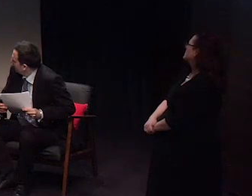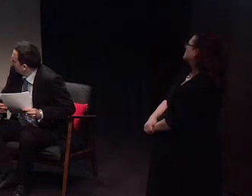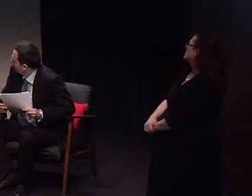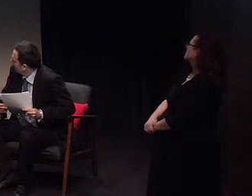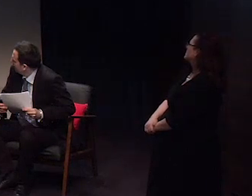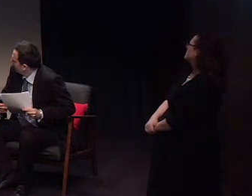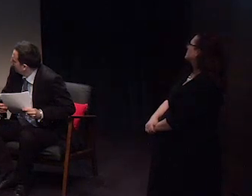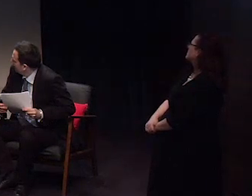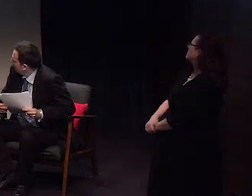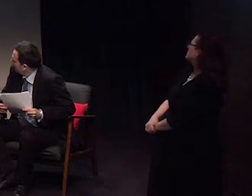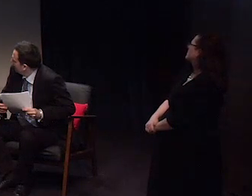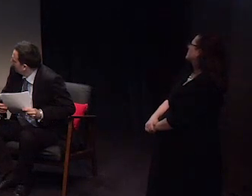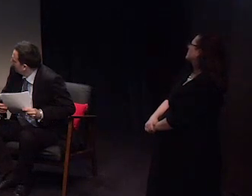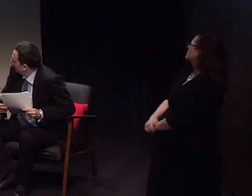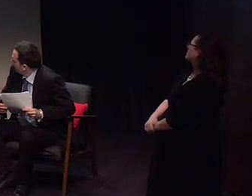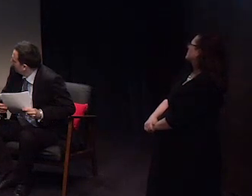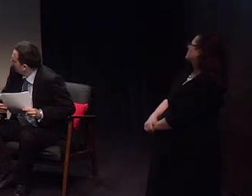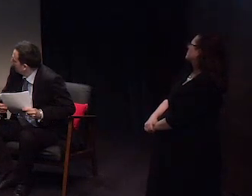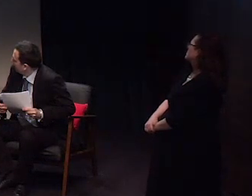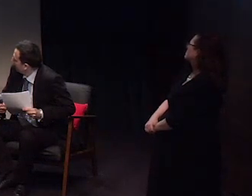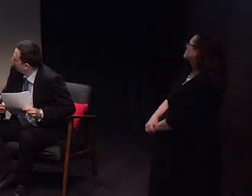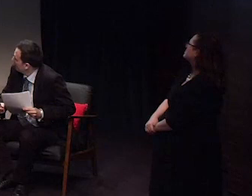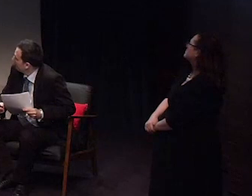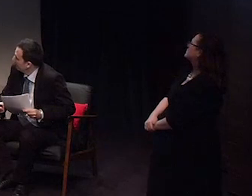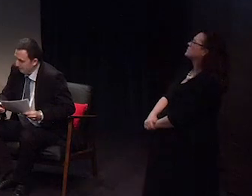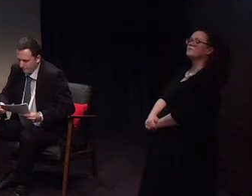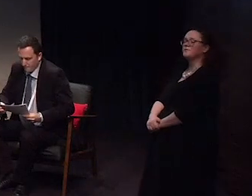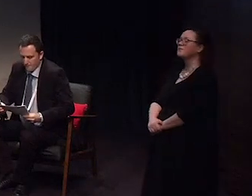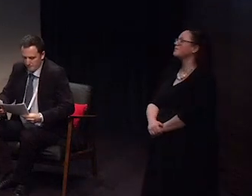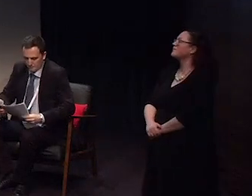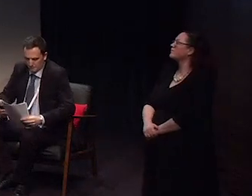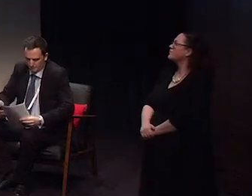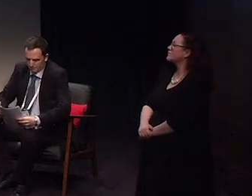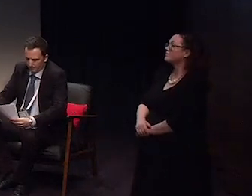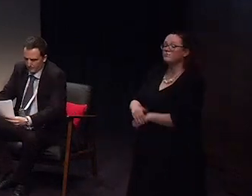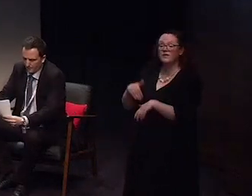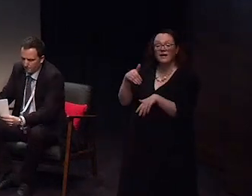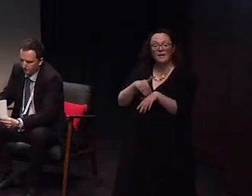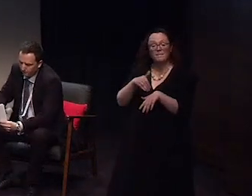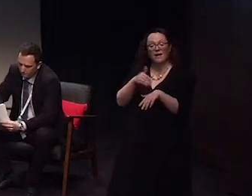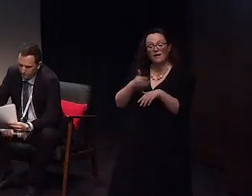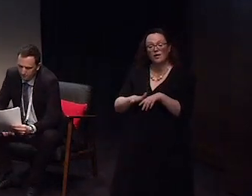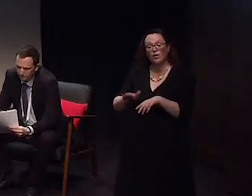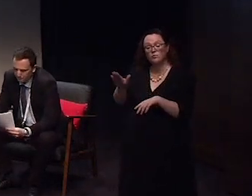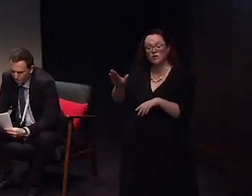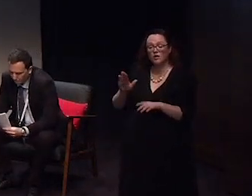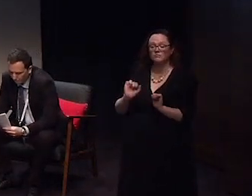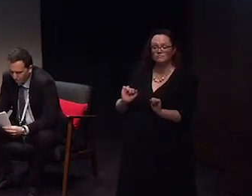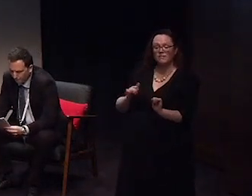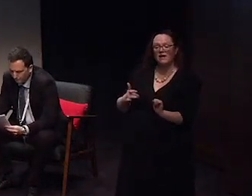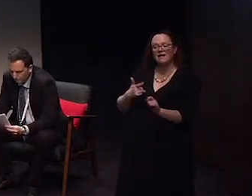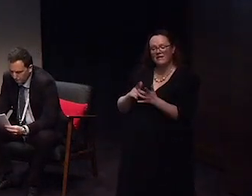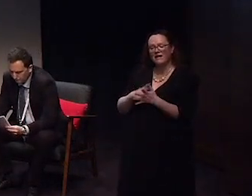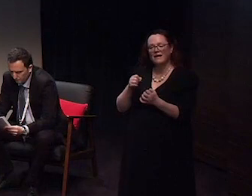7, 8, 9, 10. So in terms of impact, we saw that the Living Lab helps